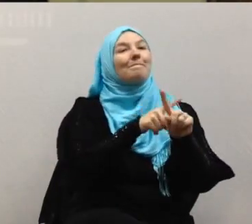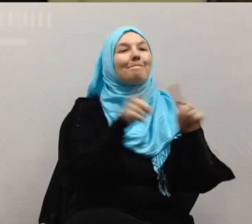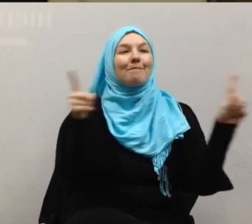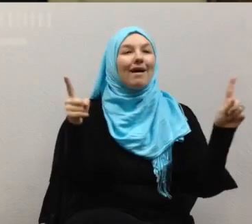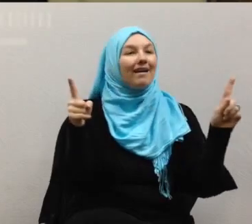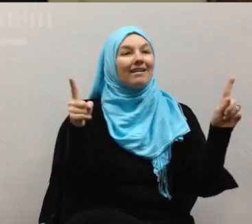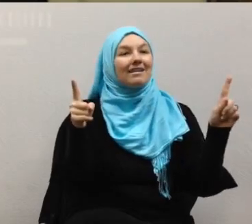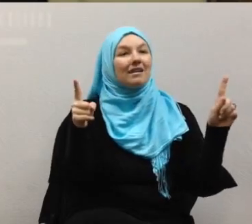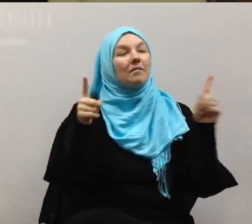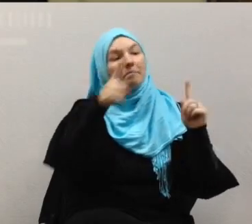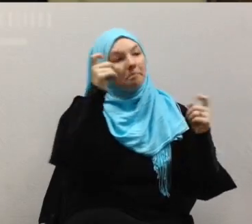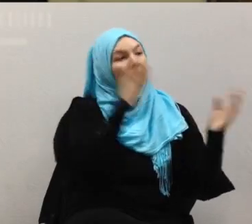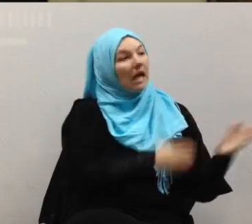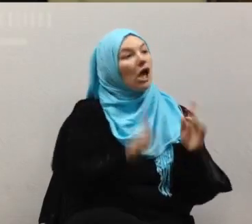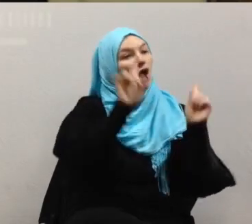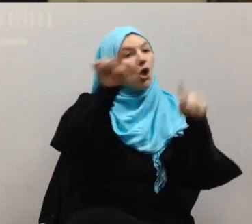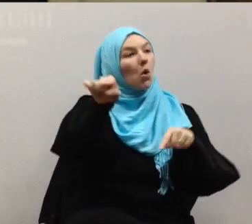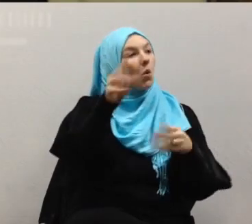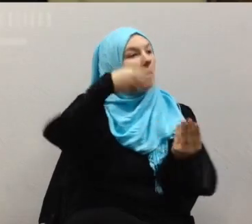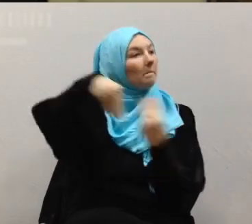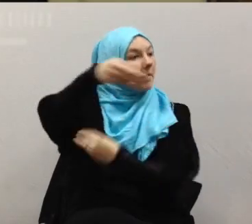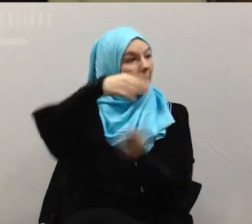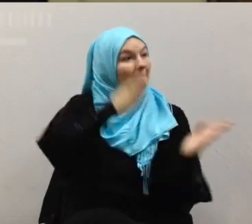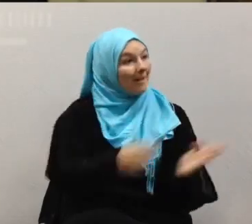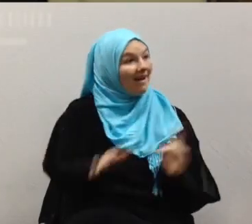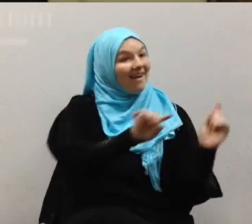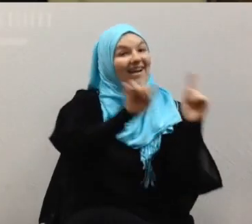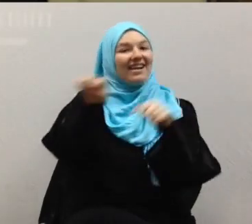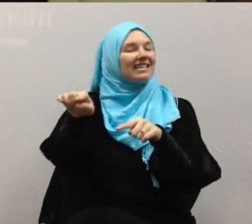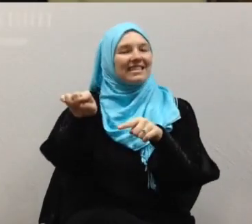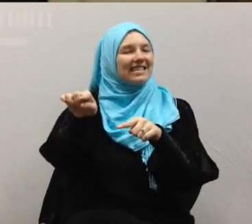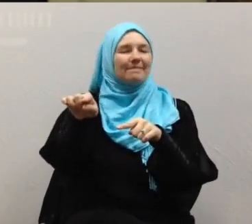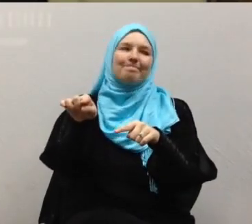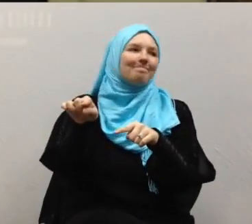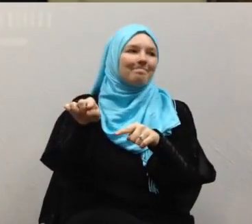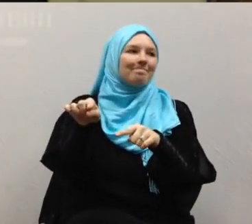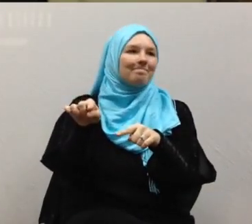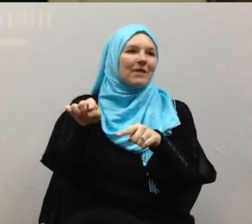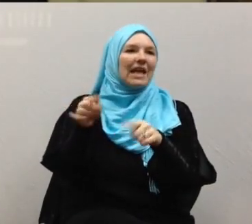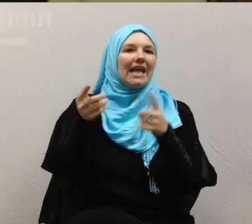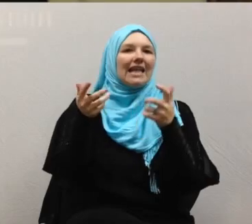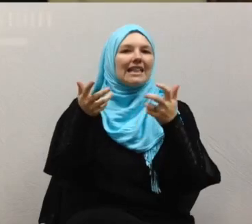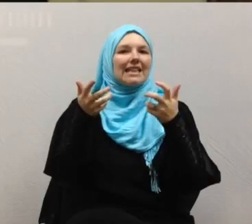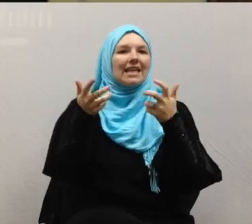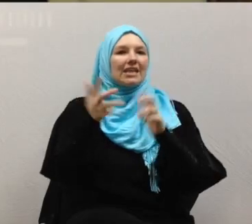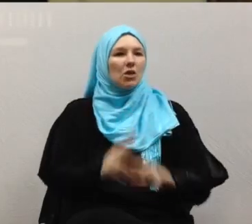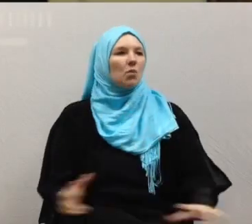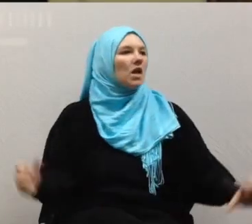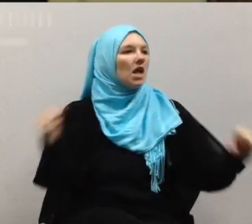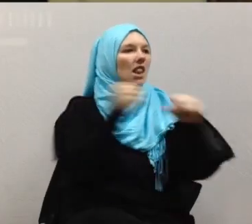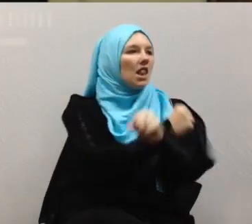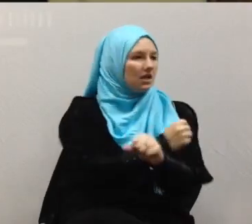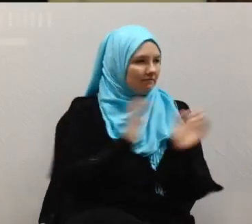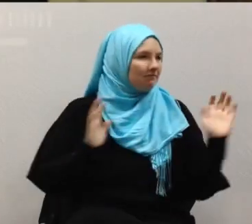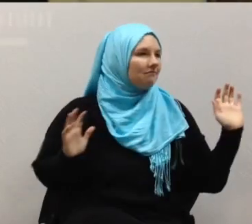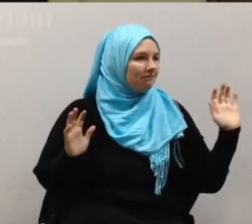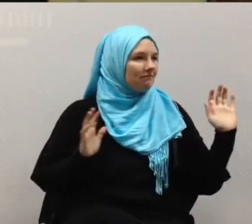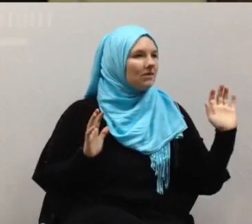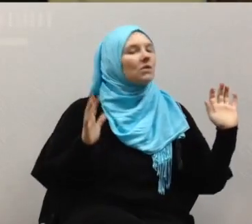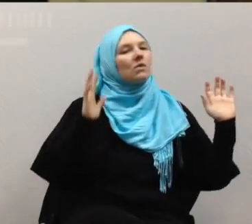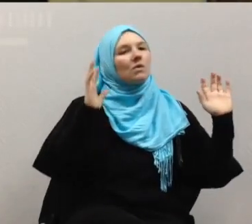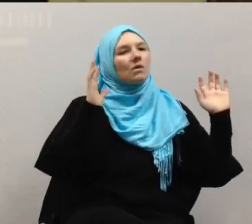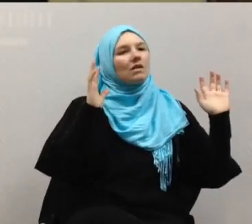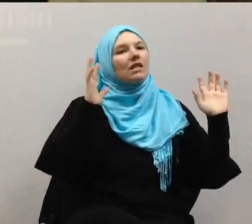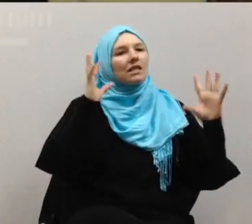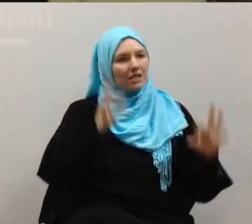for Umrah, they decided not to go for invading Mecca. So he decided to come back next